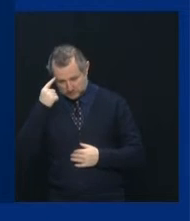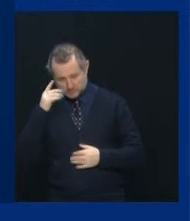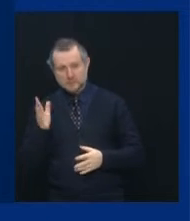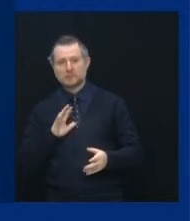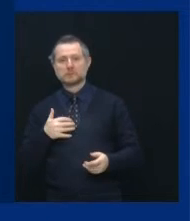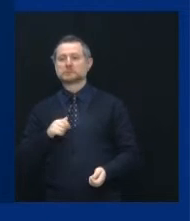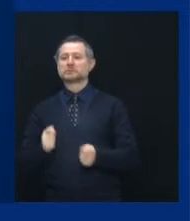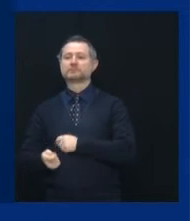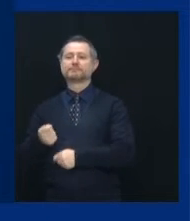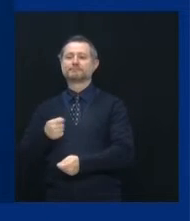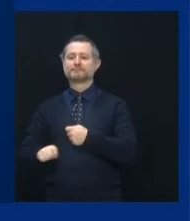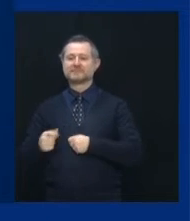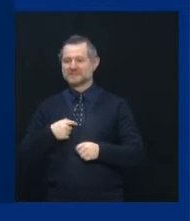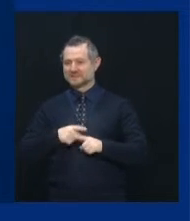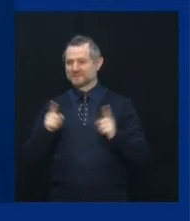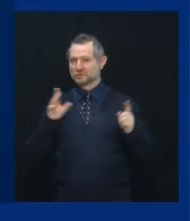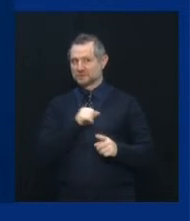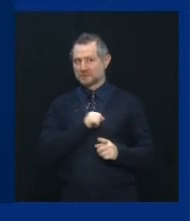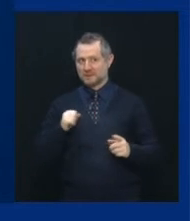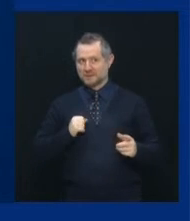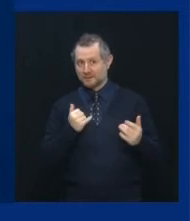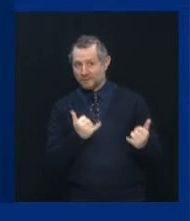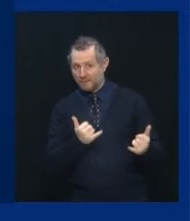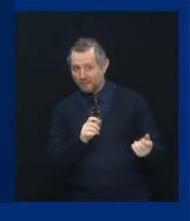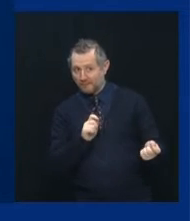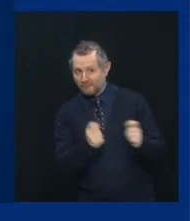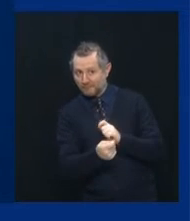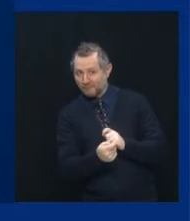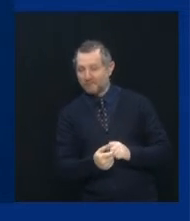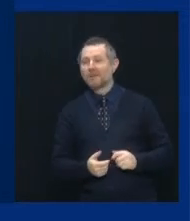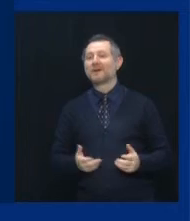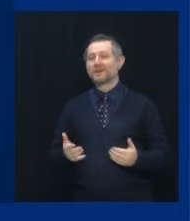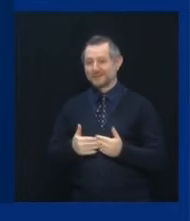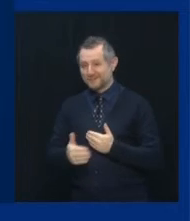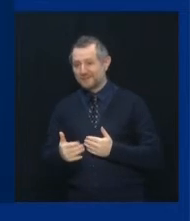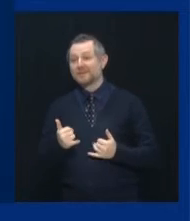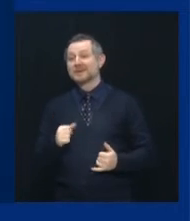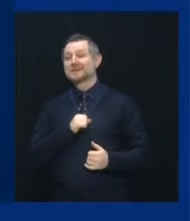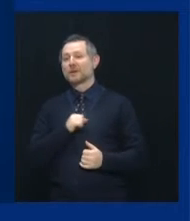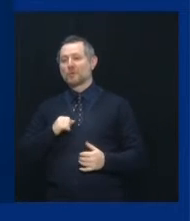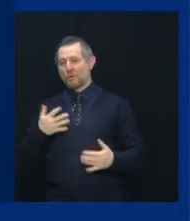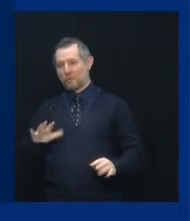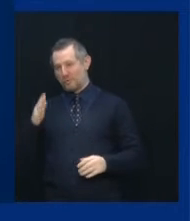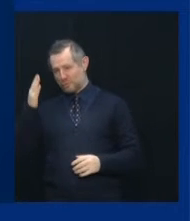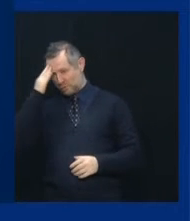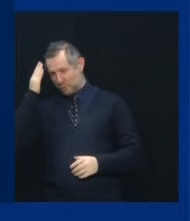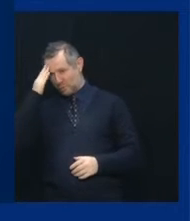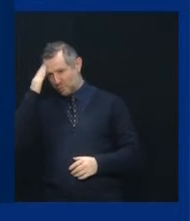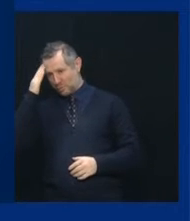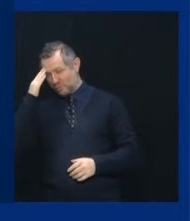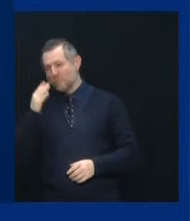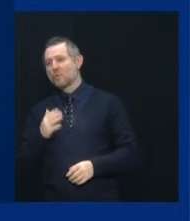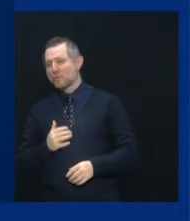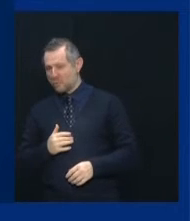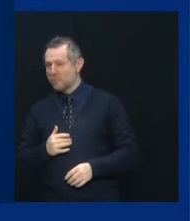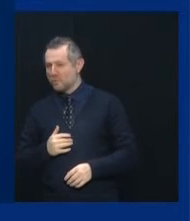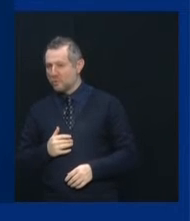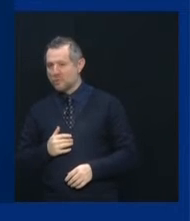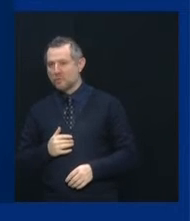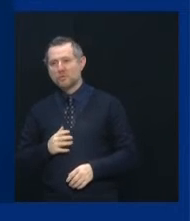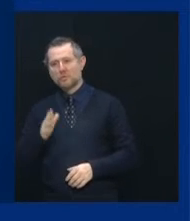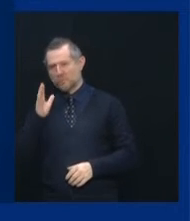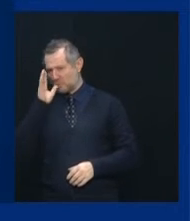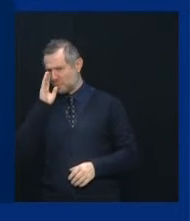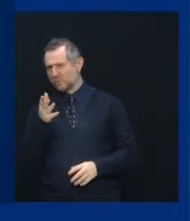It's a different Senate. The Senate knows darn well what they did to us over the past